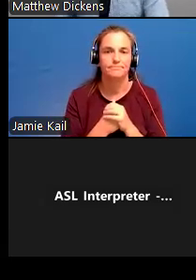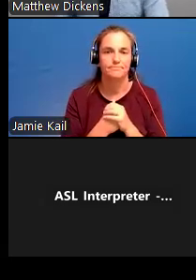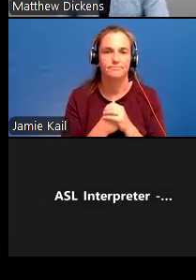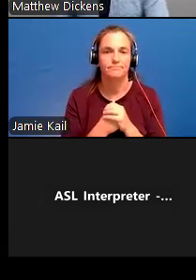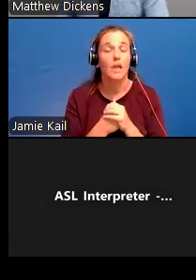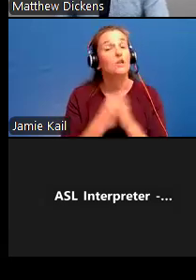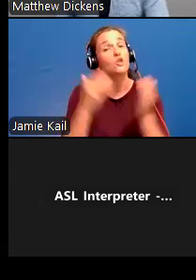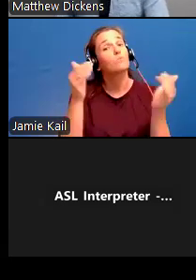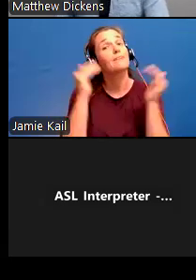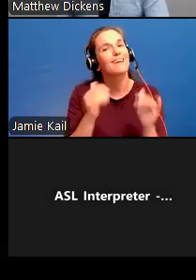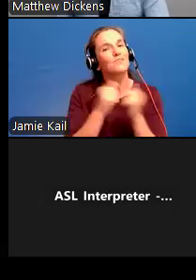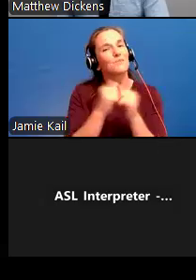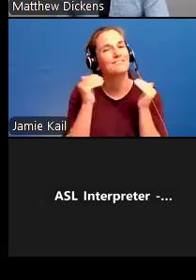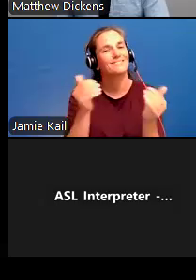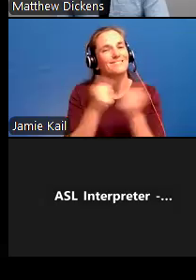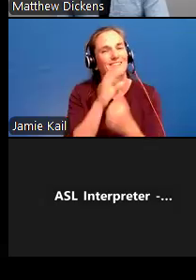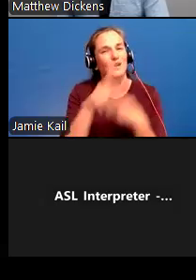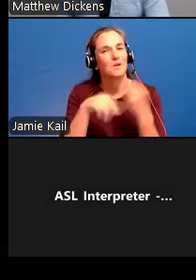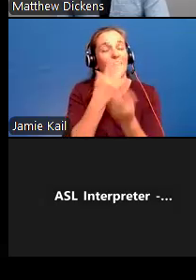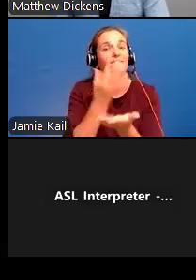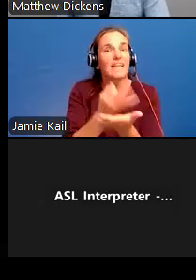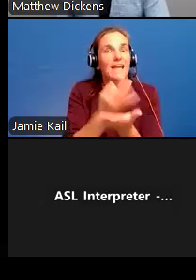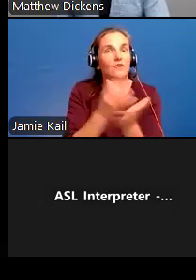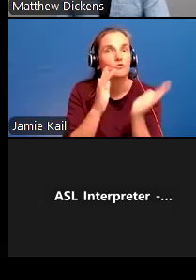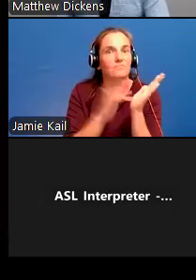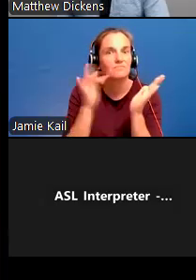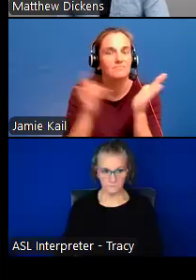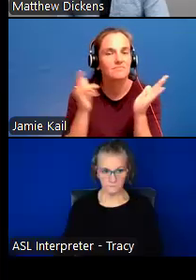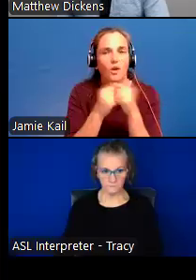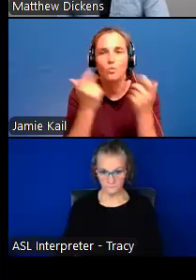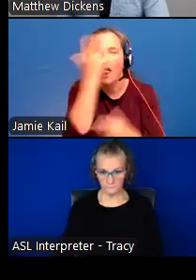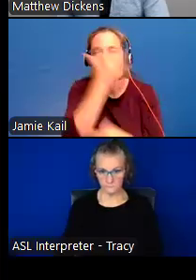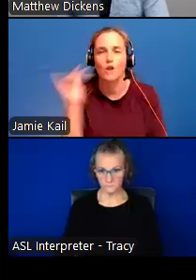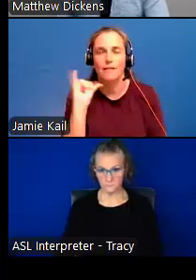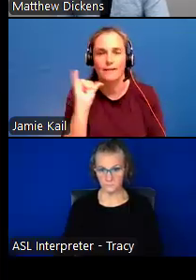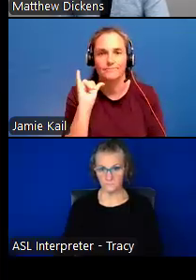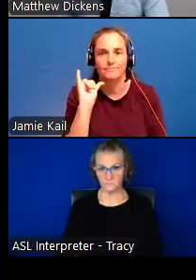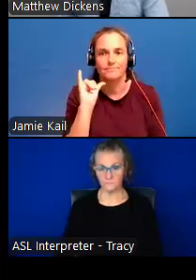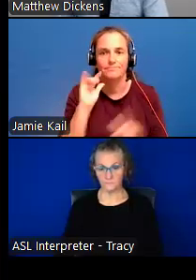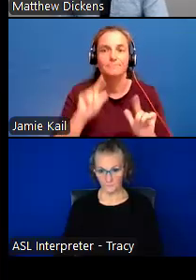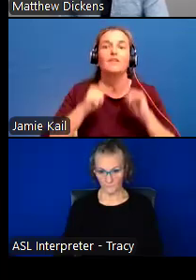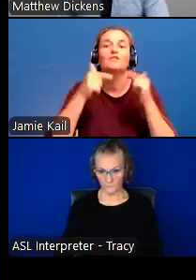So next, we're going to go ahead and move on and talk about financial exploitation and what that looks like.